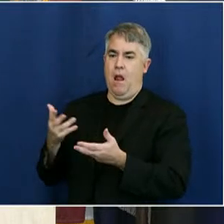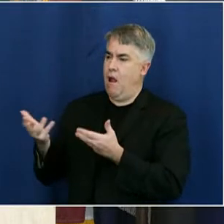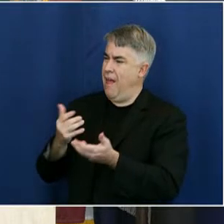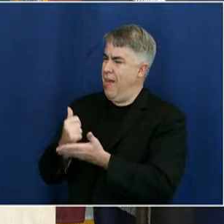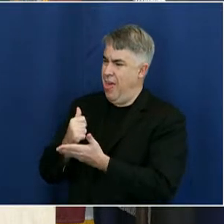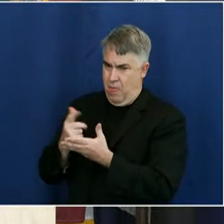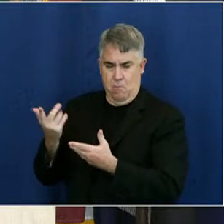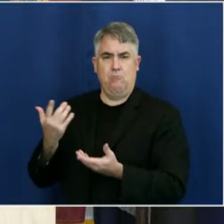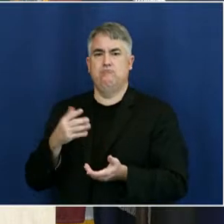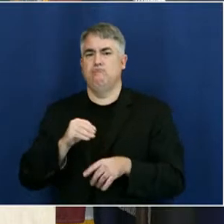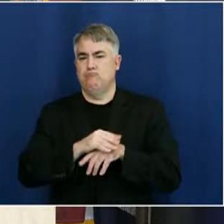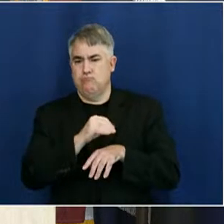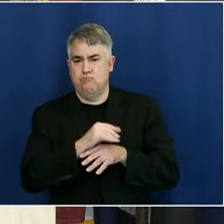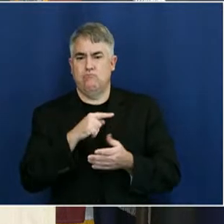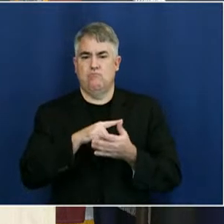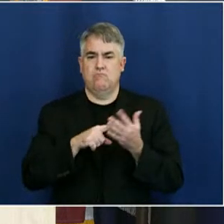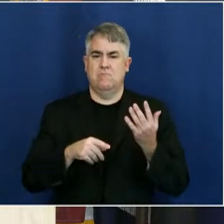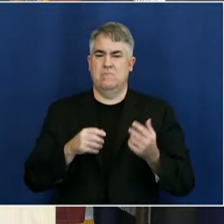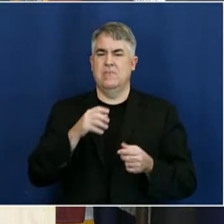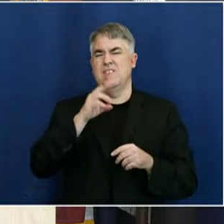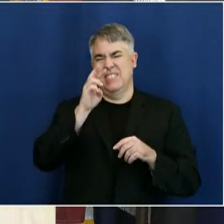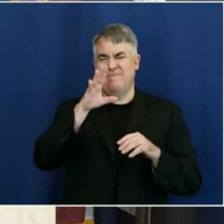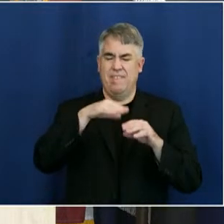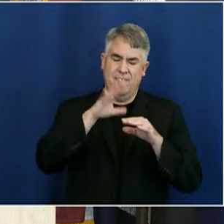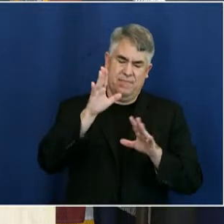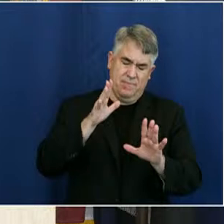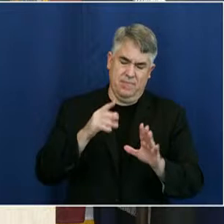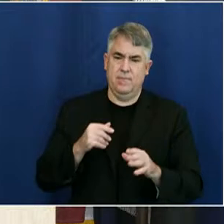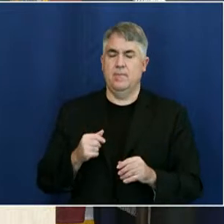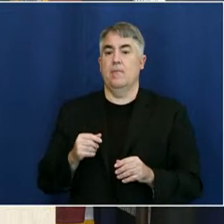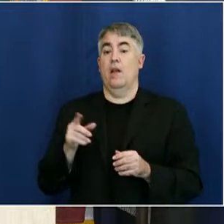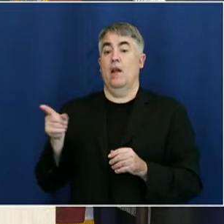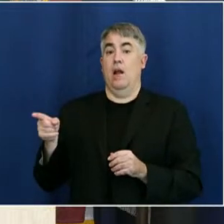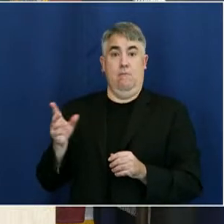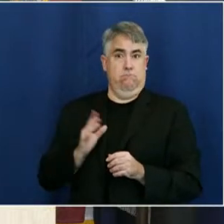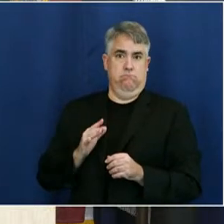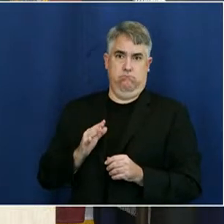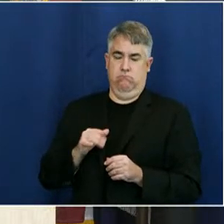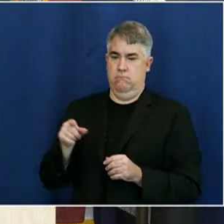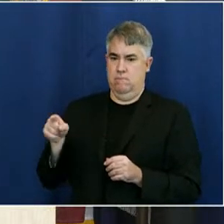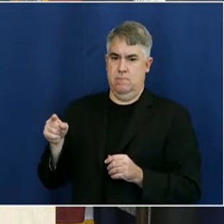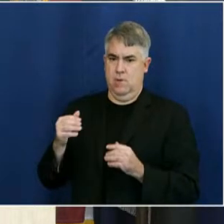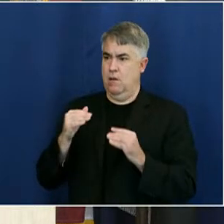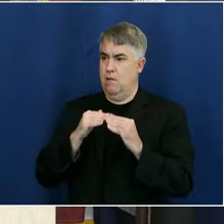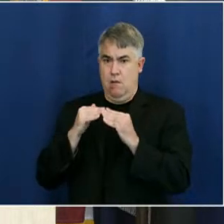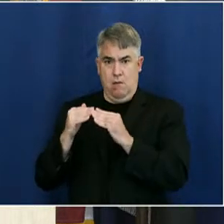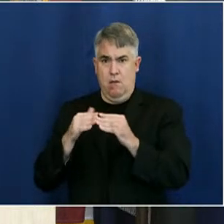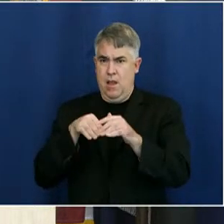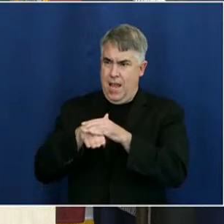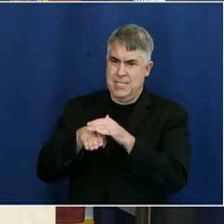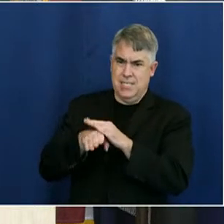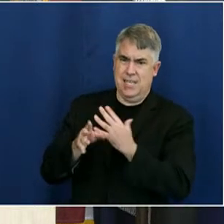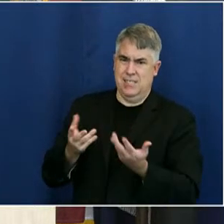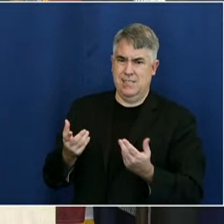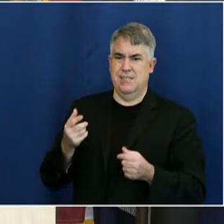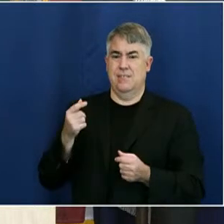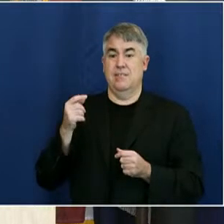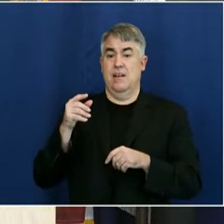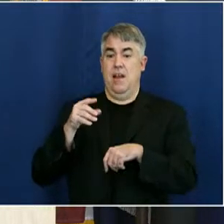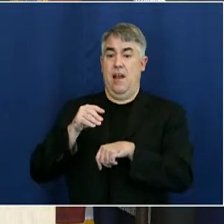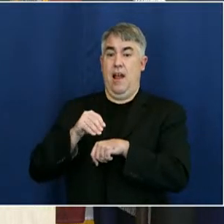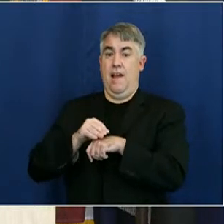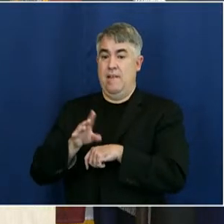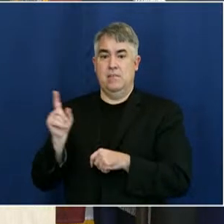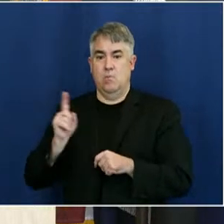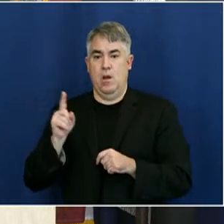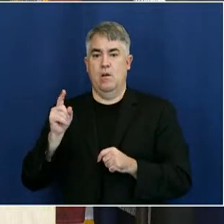65 and older. That has had a great impact, especially from the equity lens in communities in South County. We know that